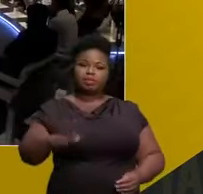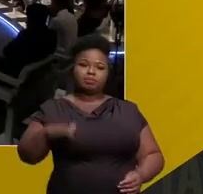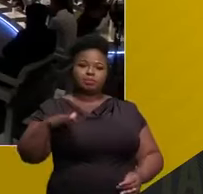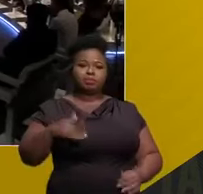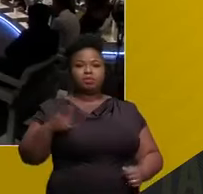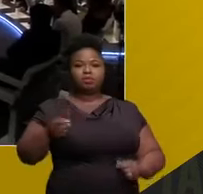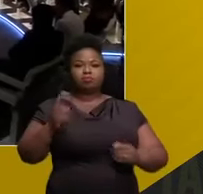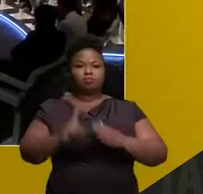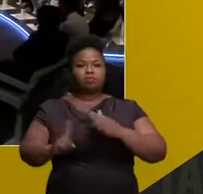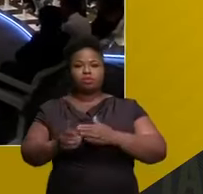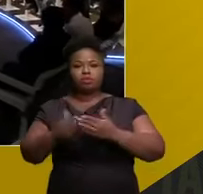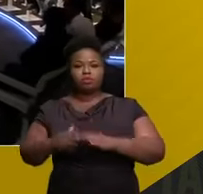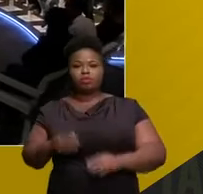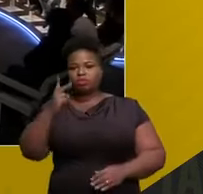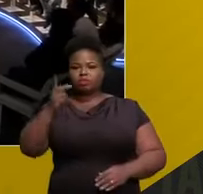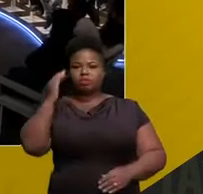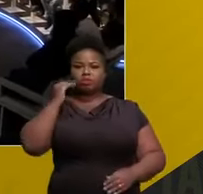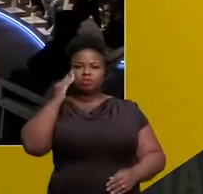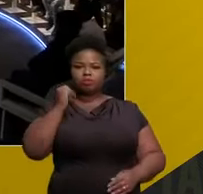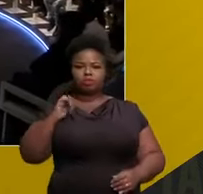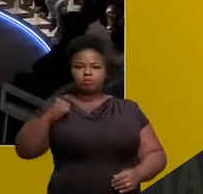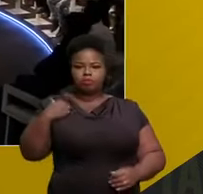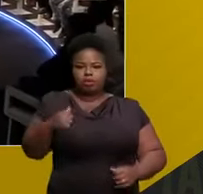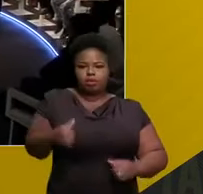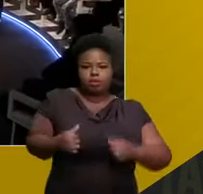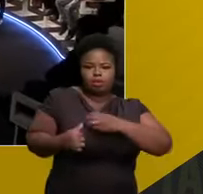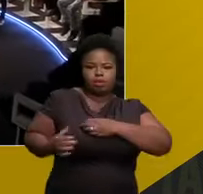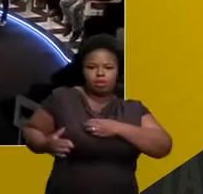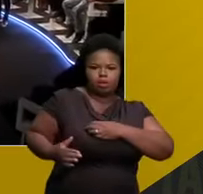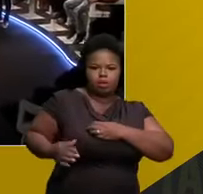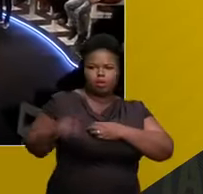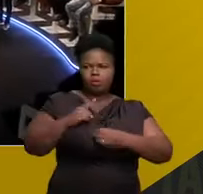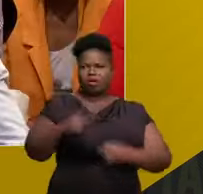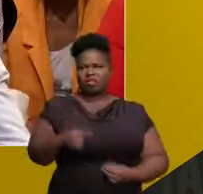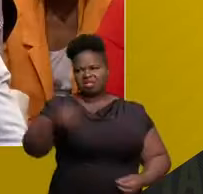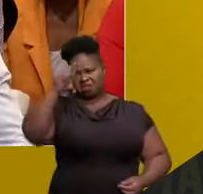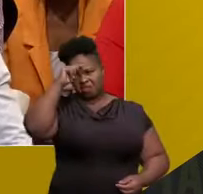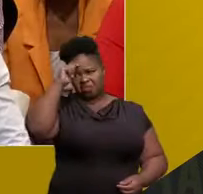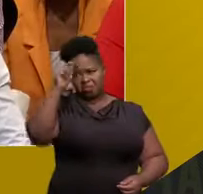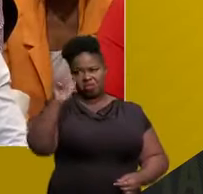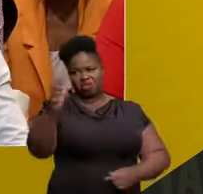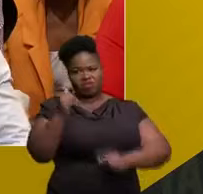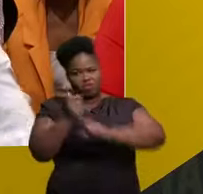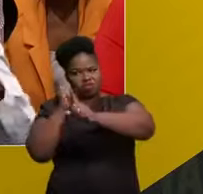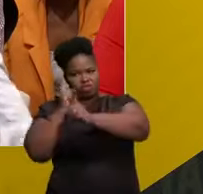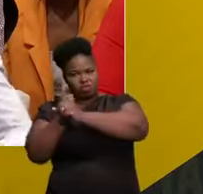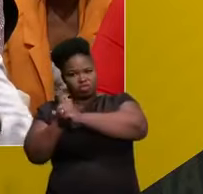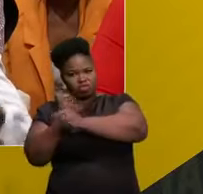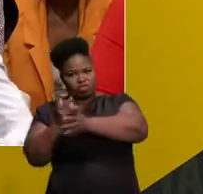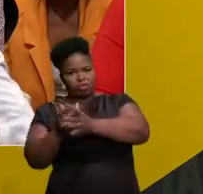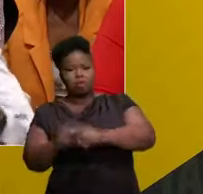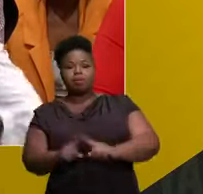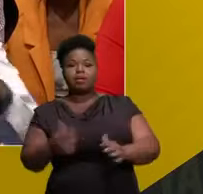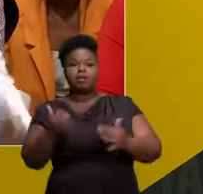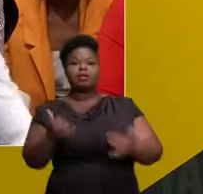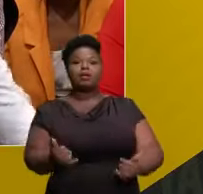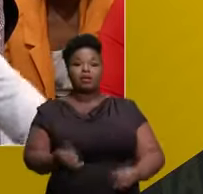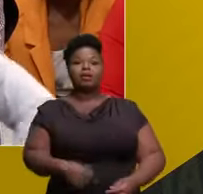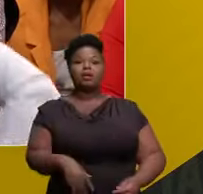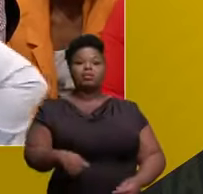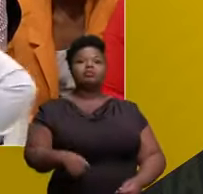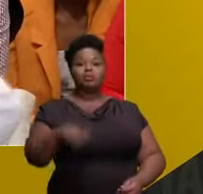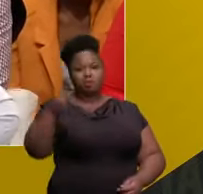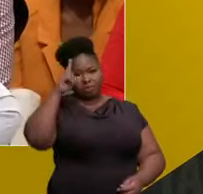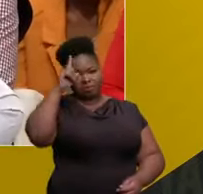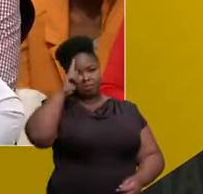ngihambe emphakathini, ubona umama omlungu abamba isikhwama ngoba kuvele mina, a young black boy waselokishini edlule eduze kwakhe. Namhlanje ngibona umama omnyama